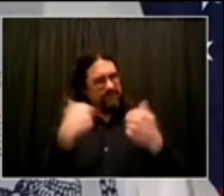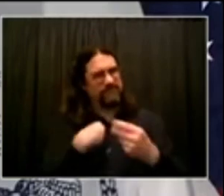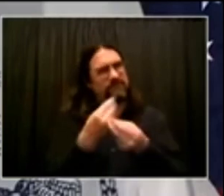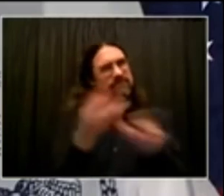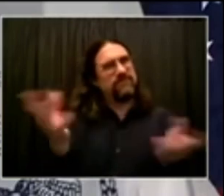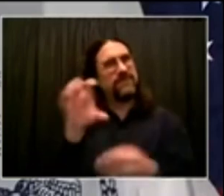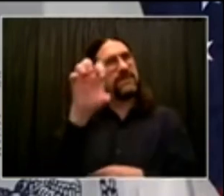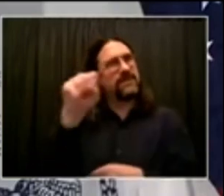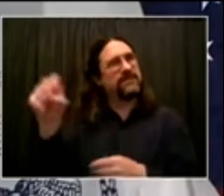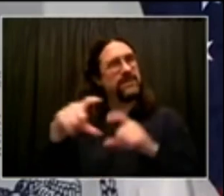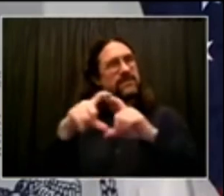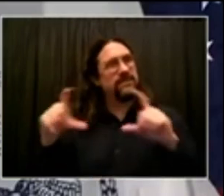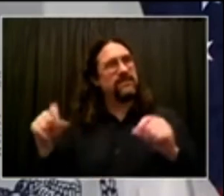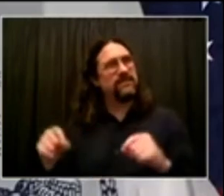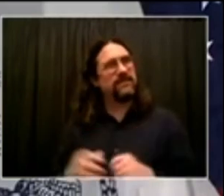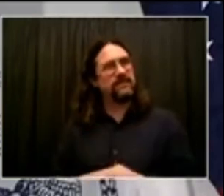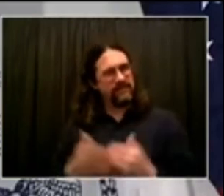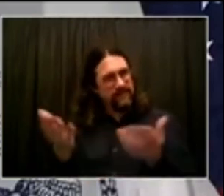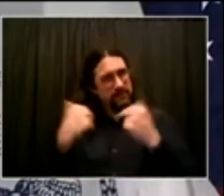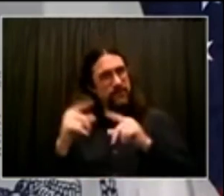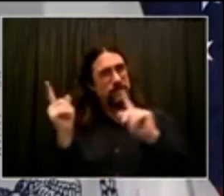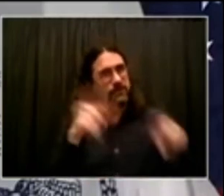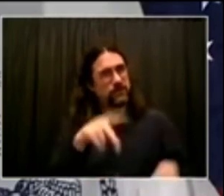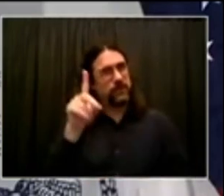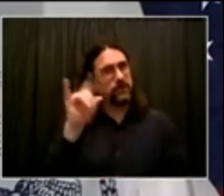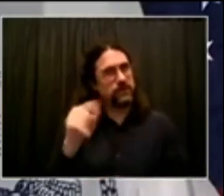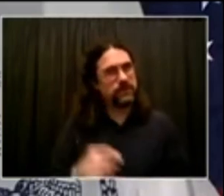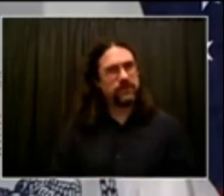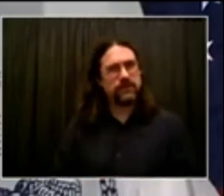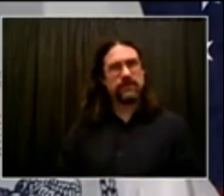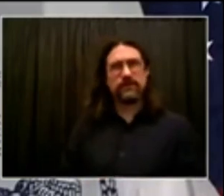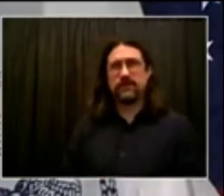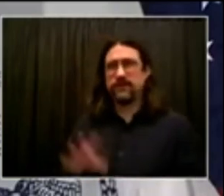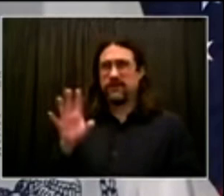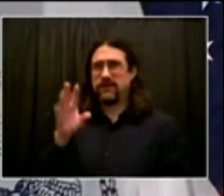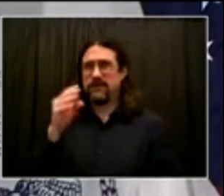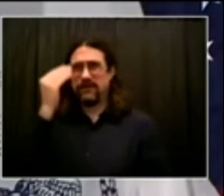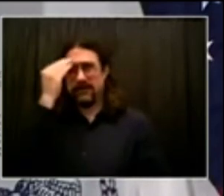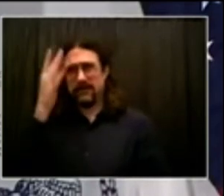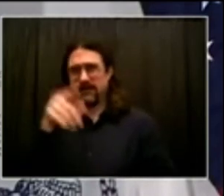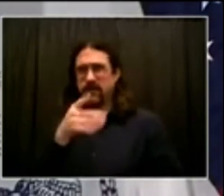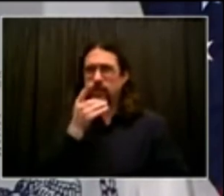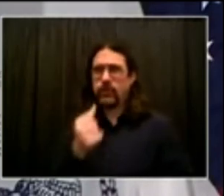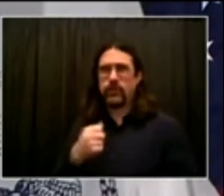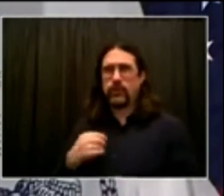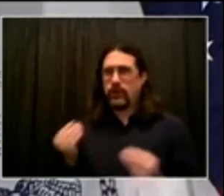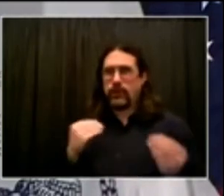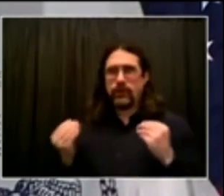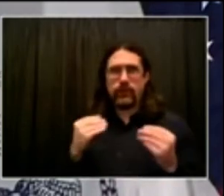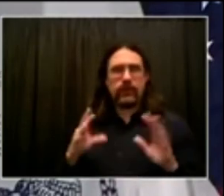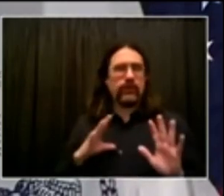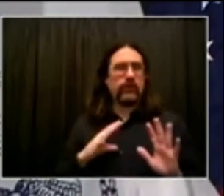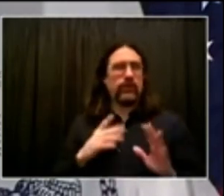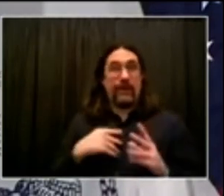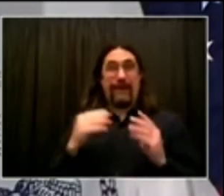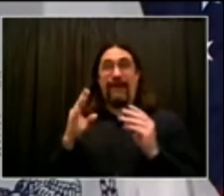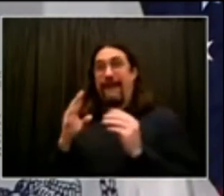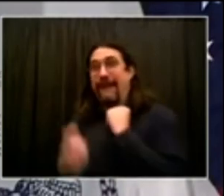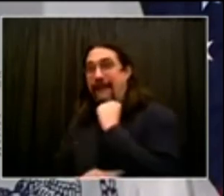this is pretty good, but we will now go even higher up the vaccination scale here. I've